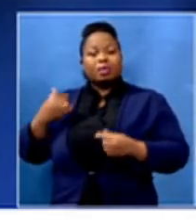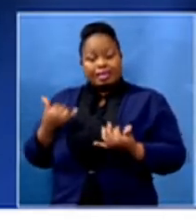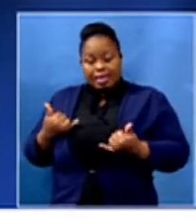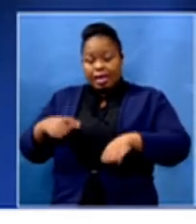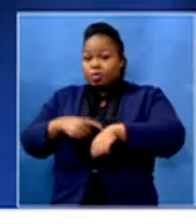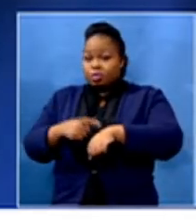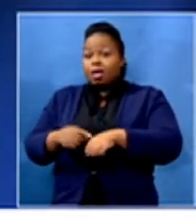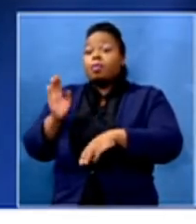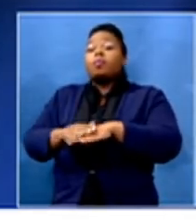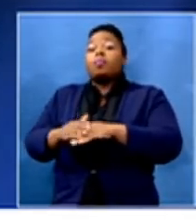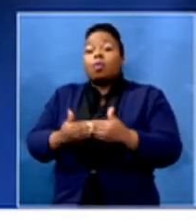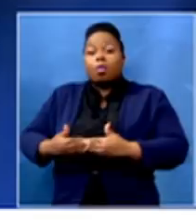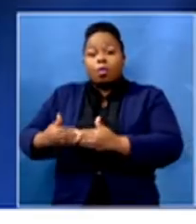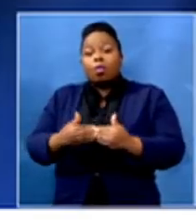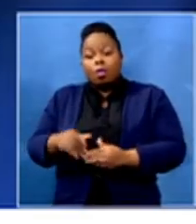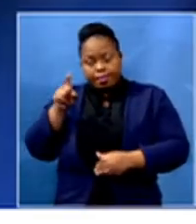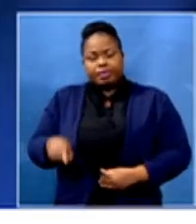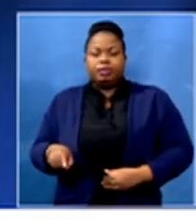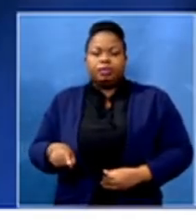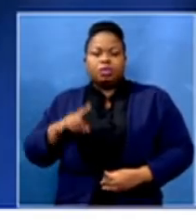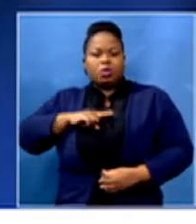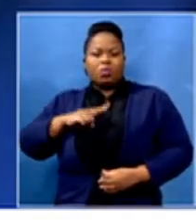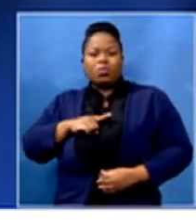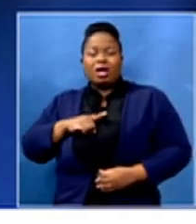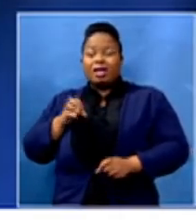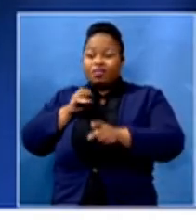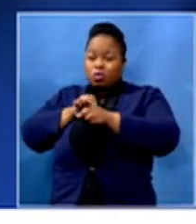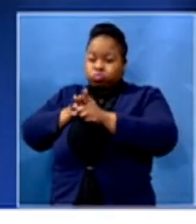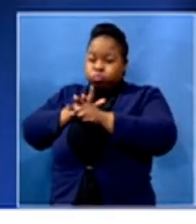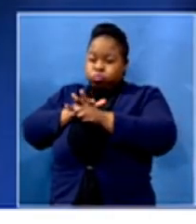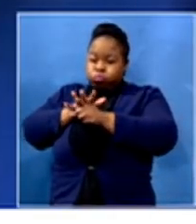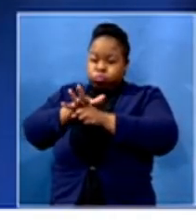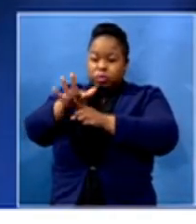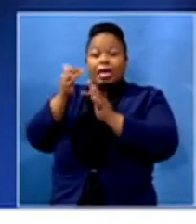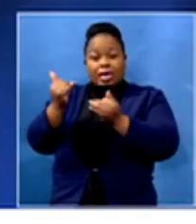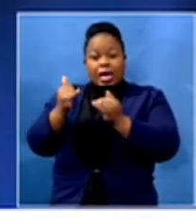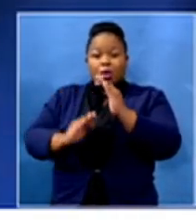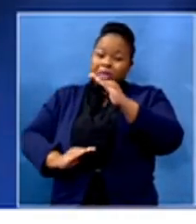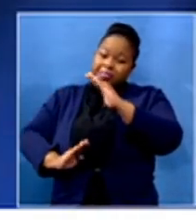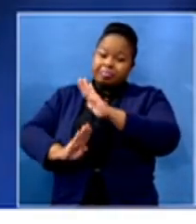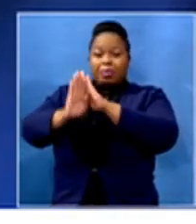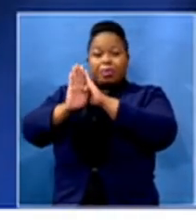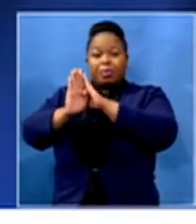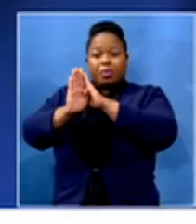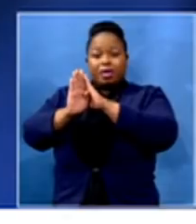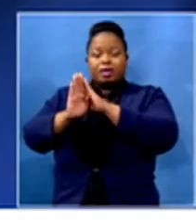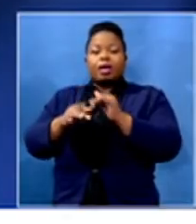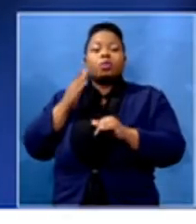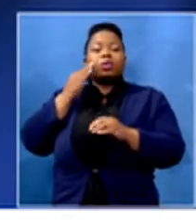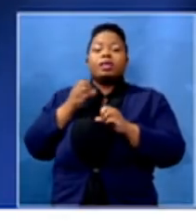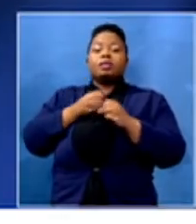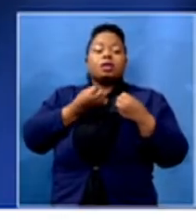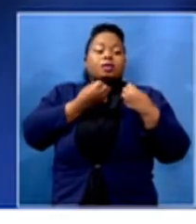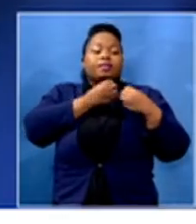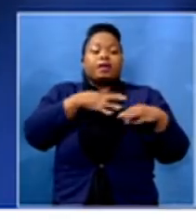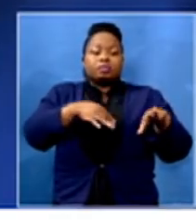now, because the spread of the infection is much higher today than it was when we did the lockdown. But that